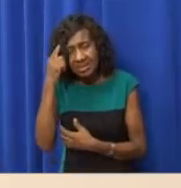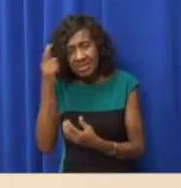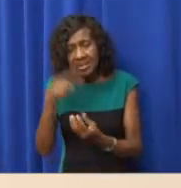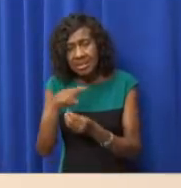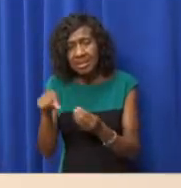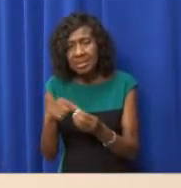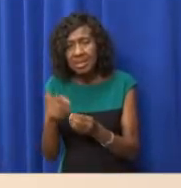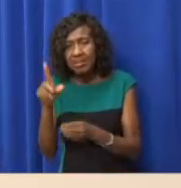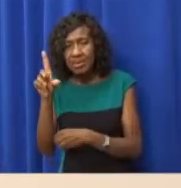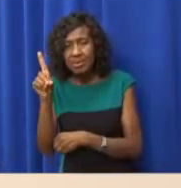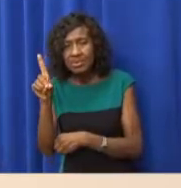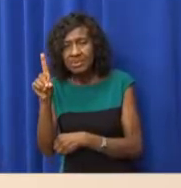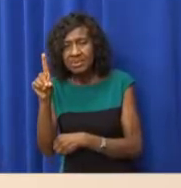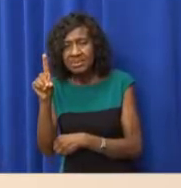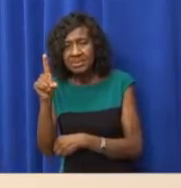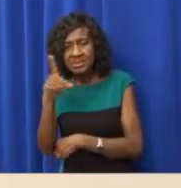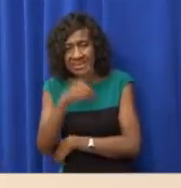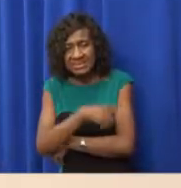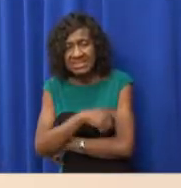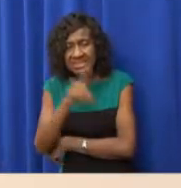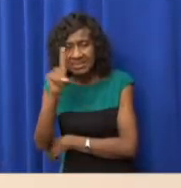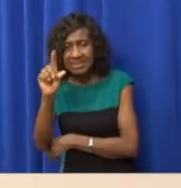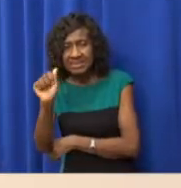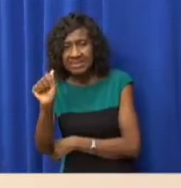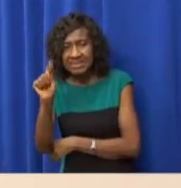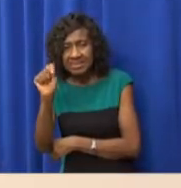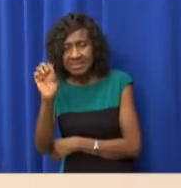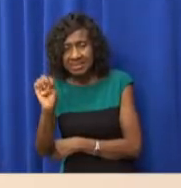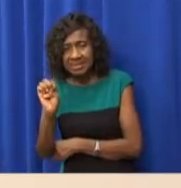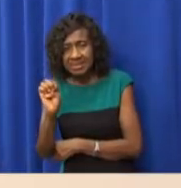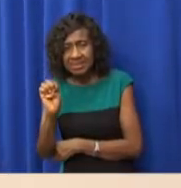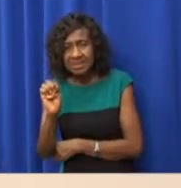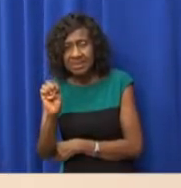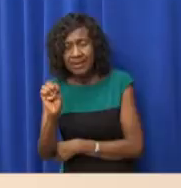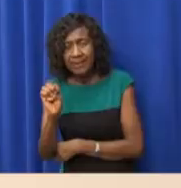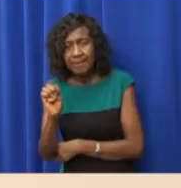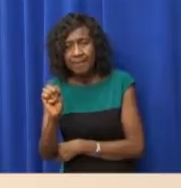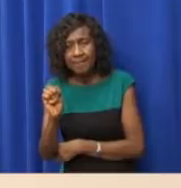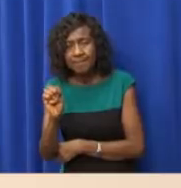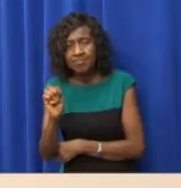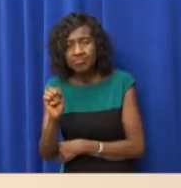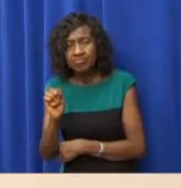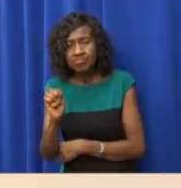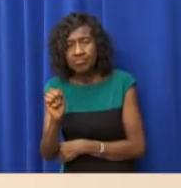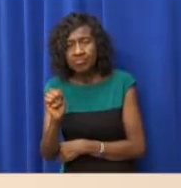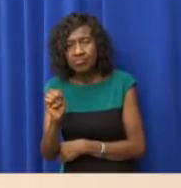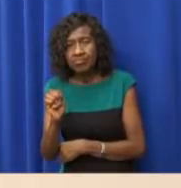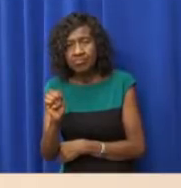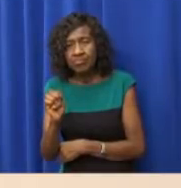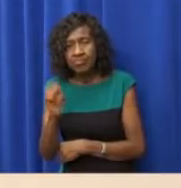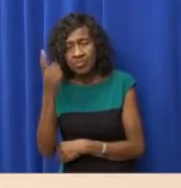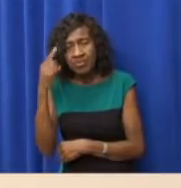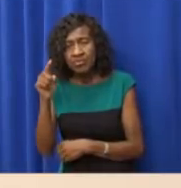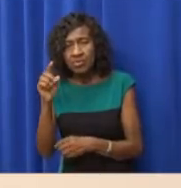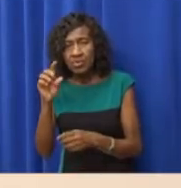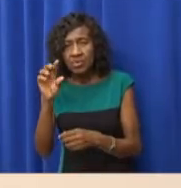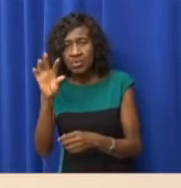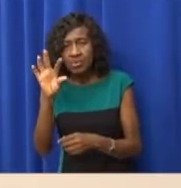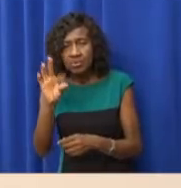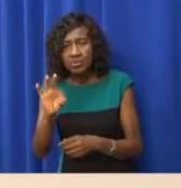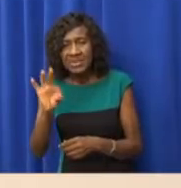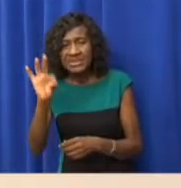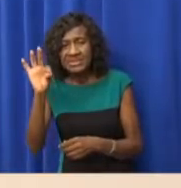announced yet, and Cabinet has not formalized. But I think we're looking at a date now of about somewhere around the 29th of